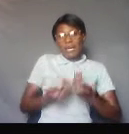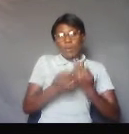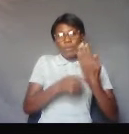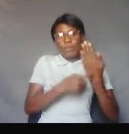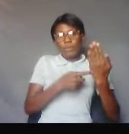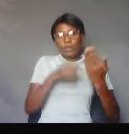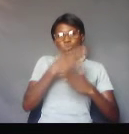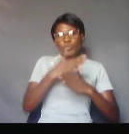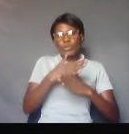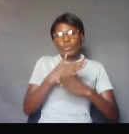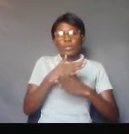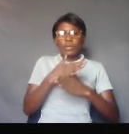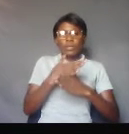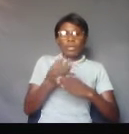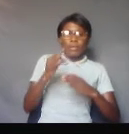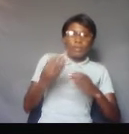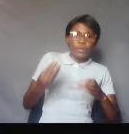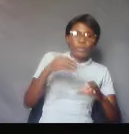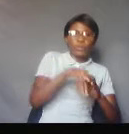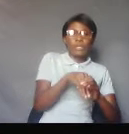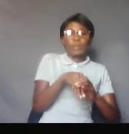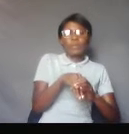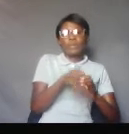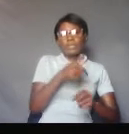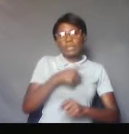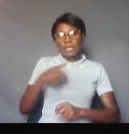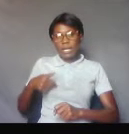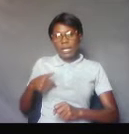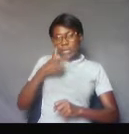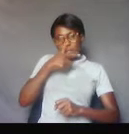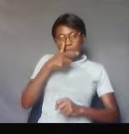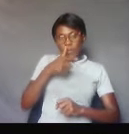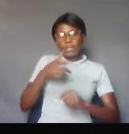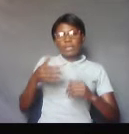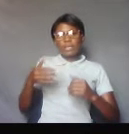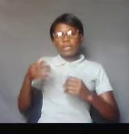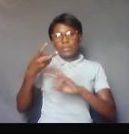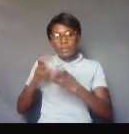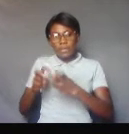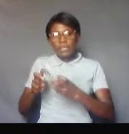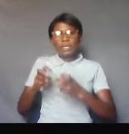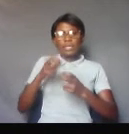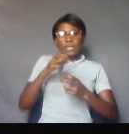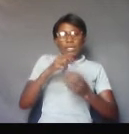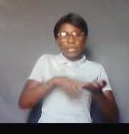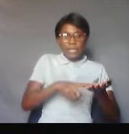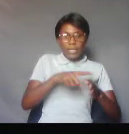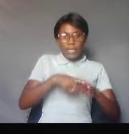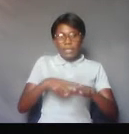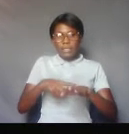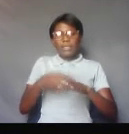to function when we engage issues of gender and sexuality and disability and race and